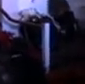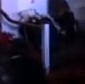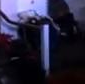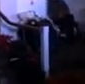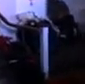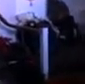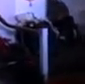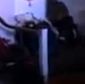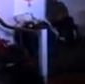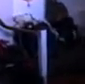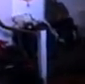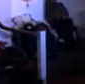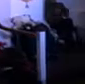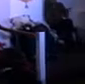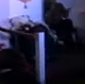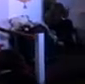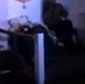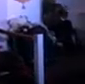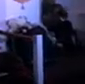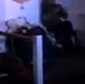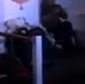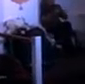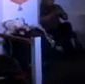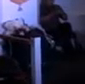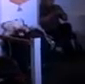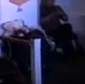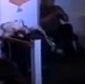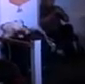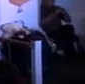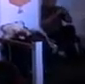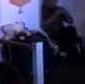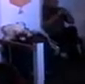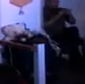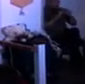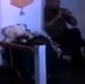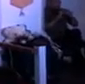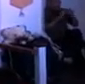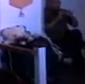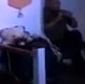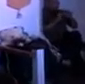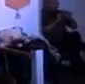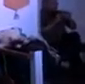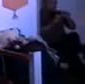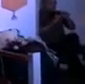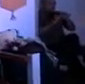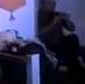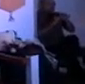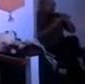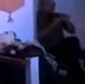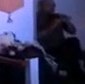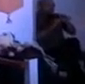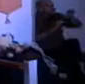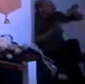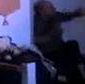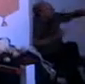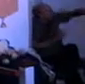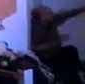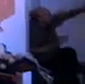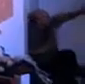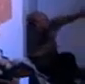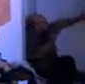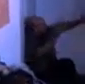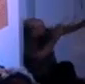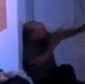may have noticed as you came in that our building was tagged last night. On the side of our building it says, God is